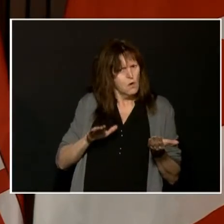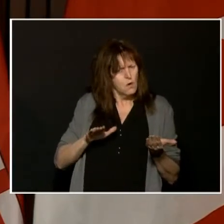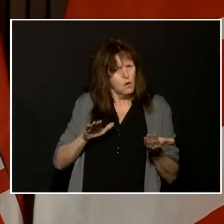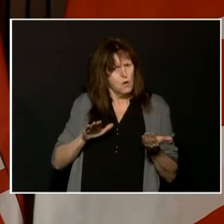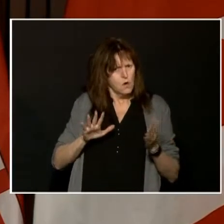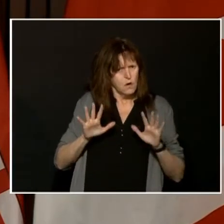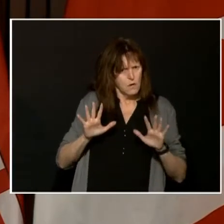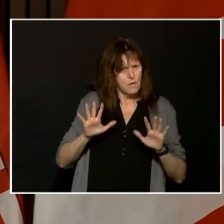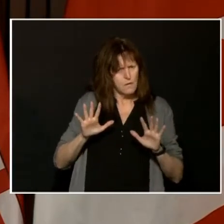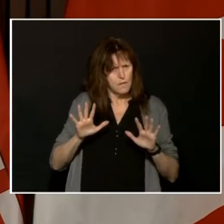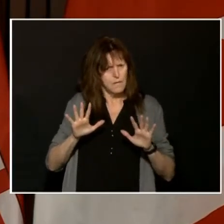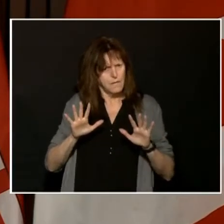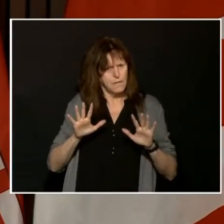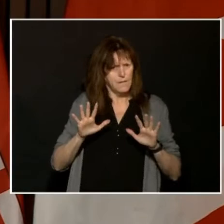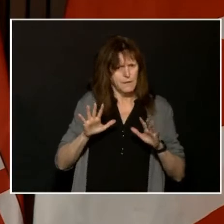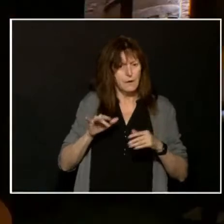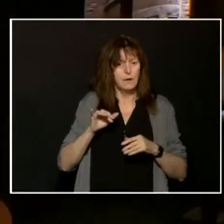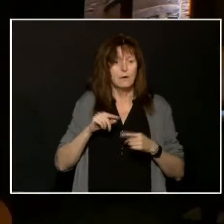a variant of concern.